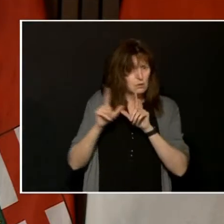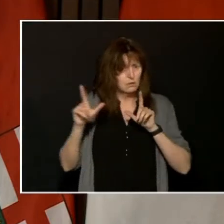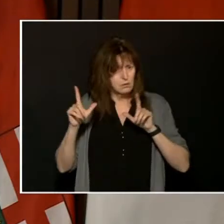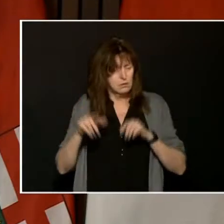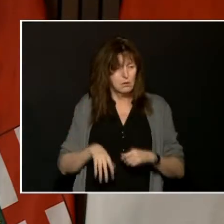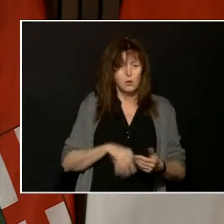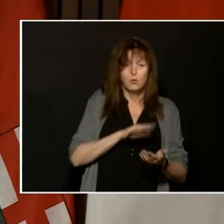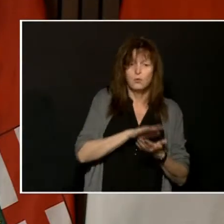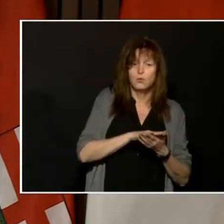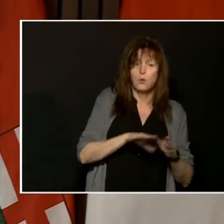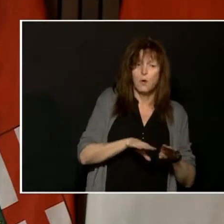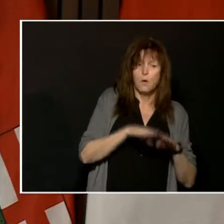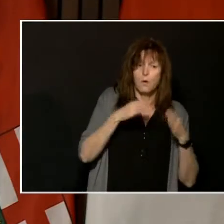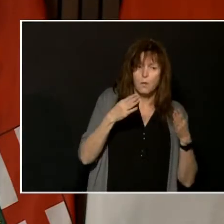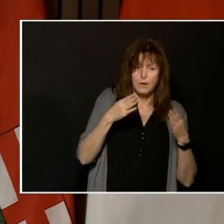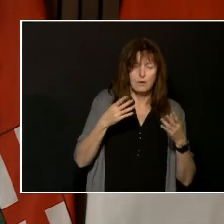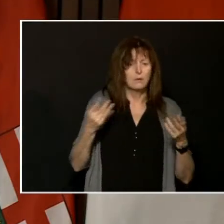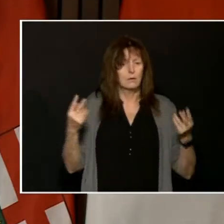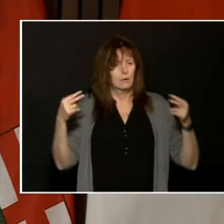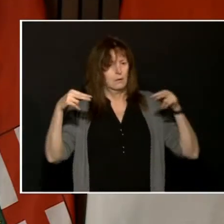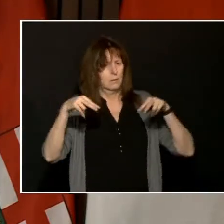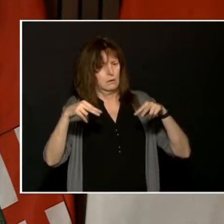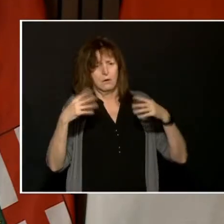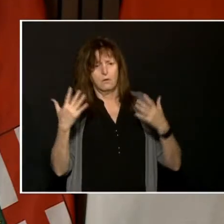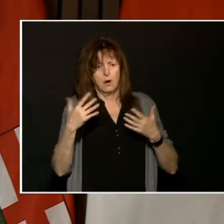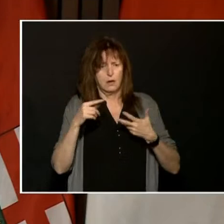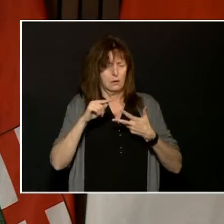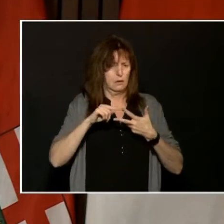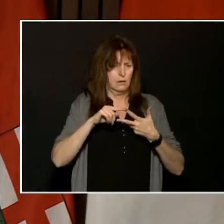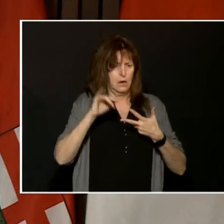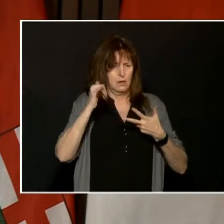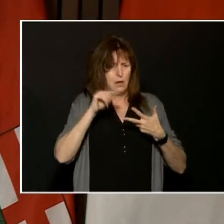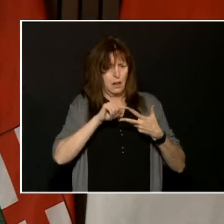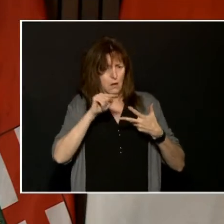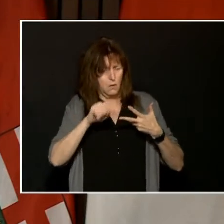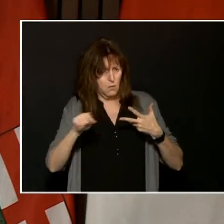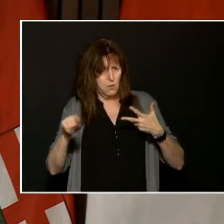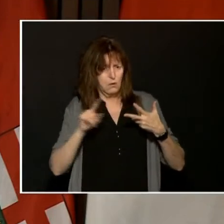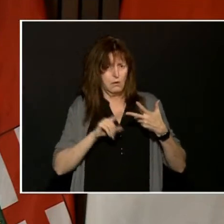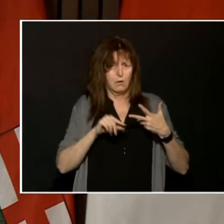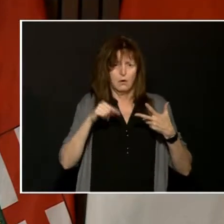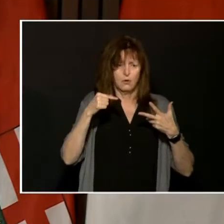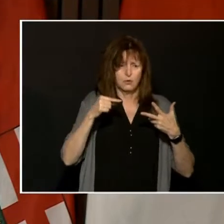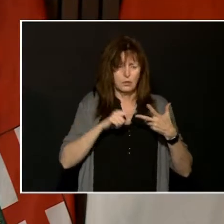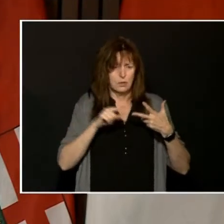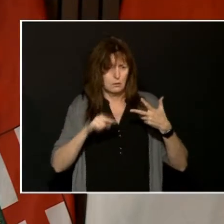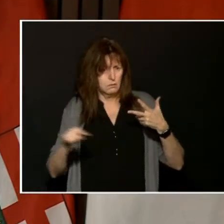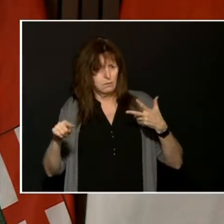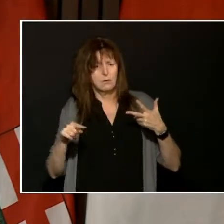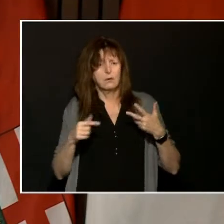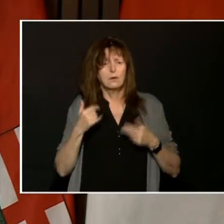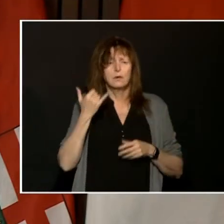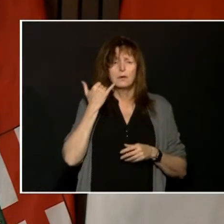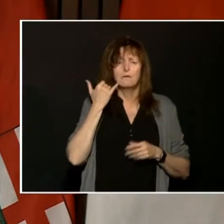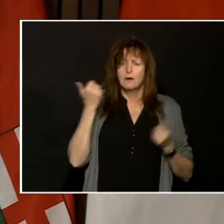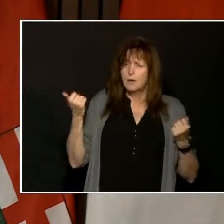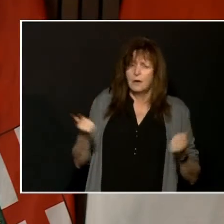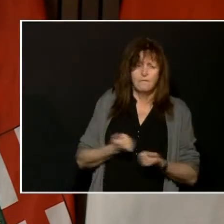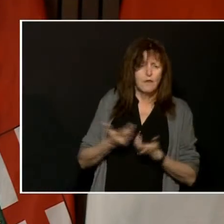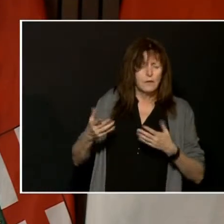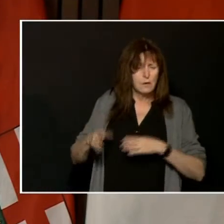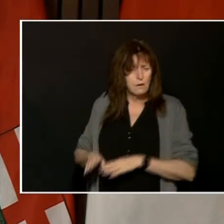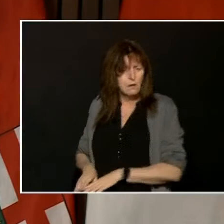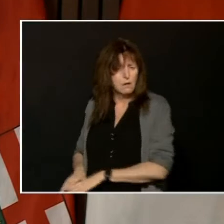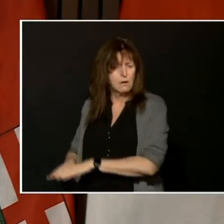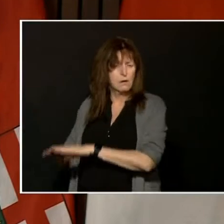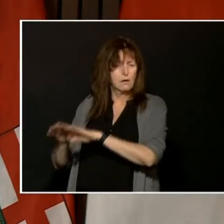increase between the yellow and the green line. So imagine that you kept everything closed except schools until June 16th. You'd